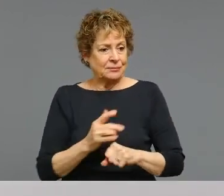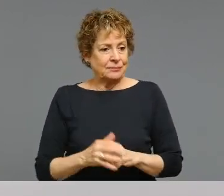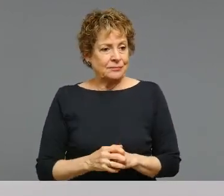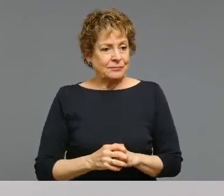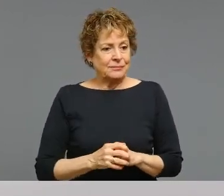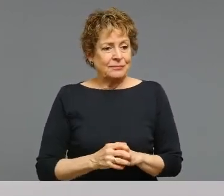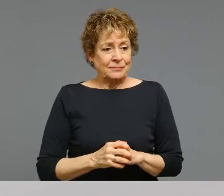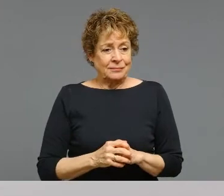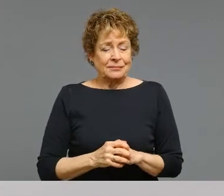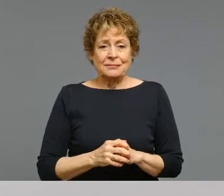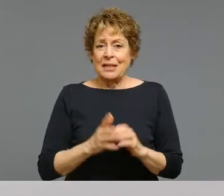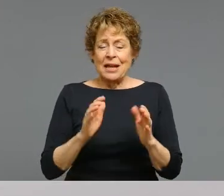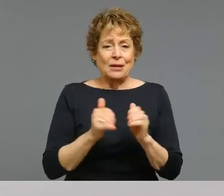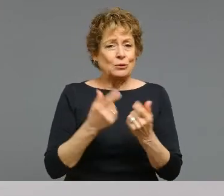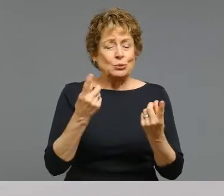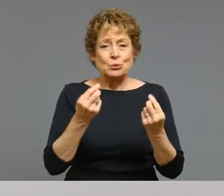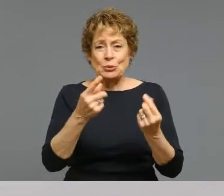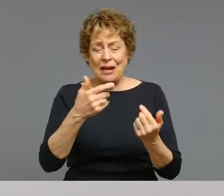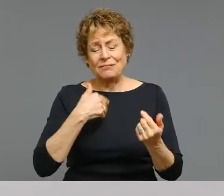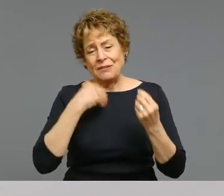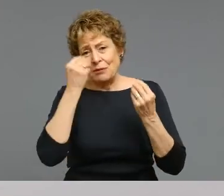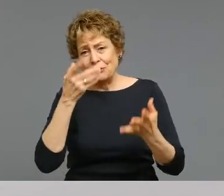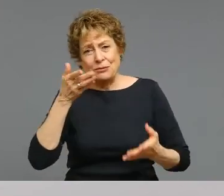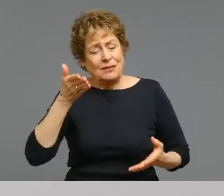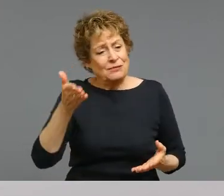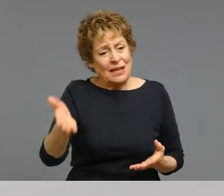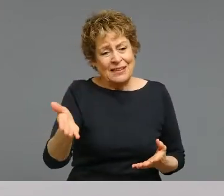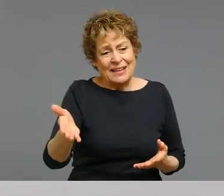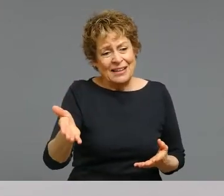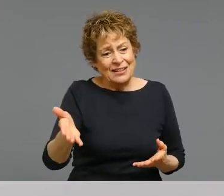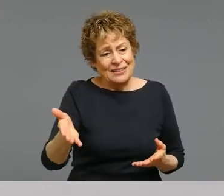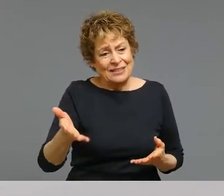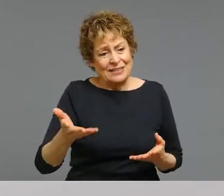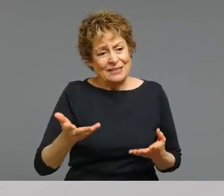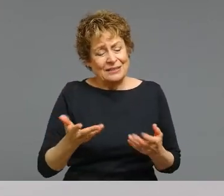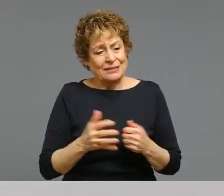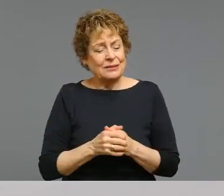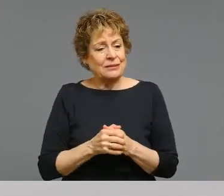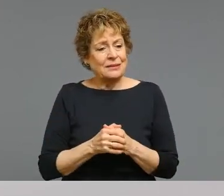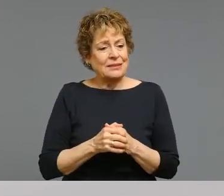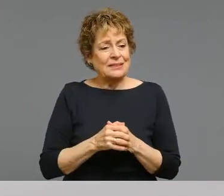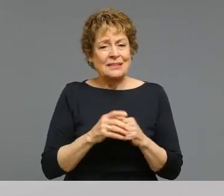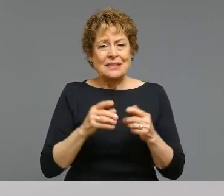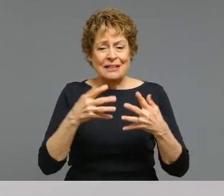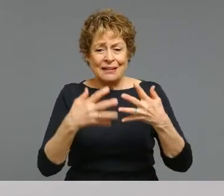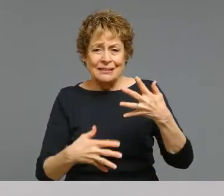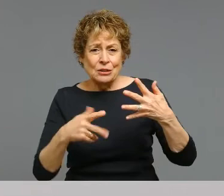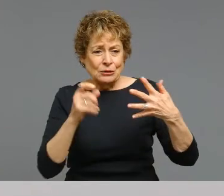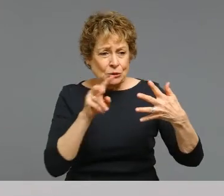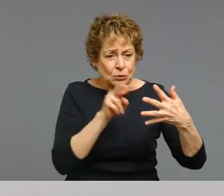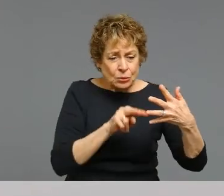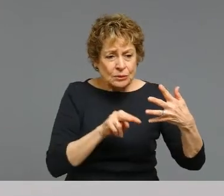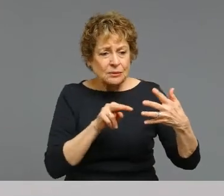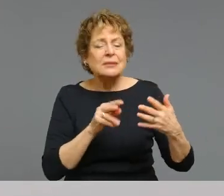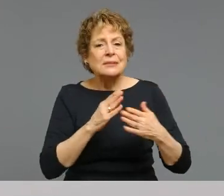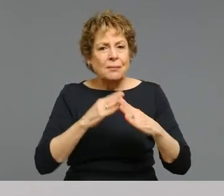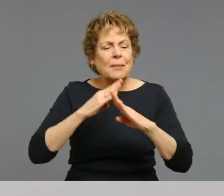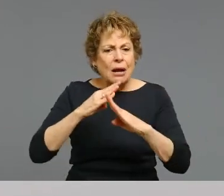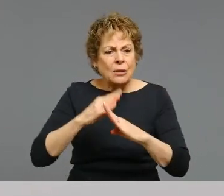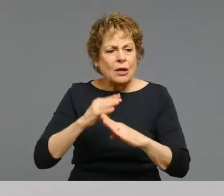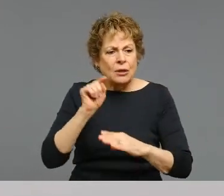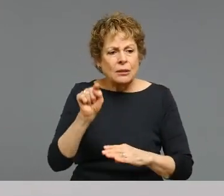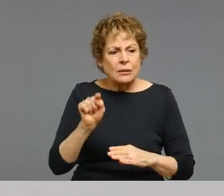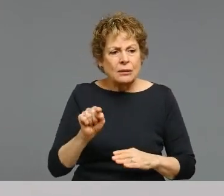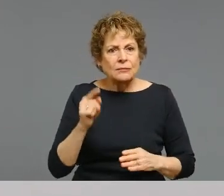those, answer any questions. There's still going to be the barriers of, some of the storage requirements and then some